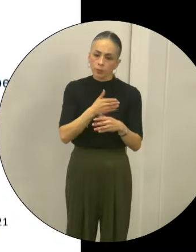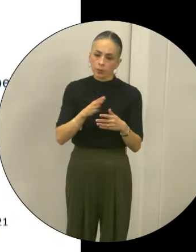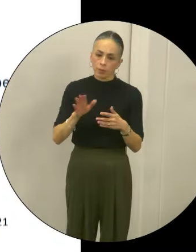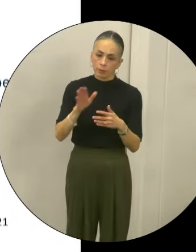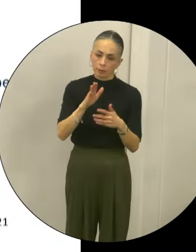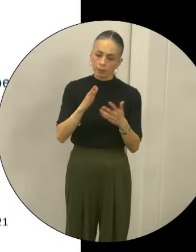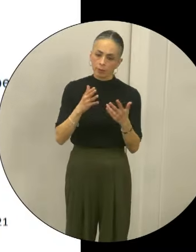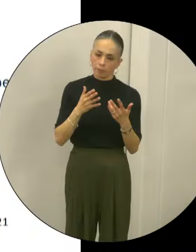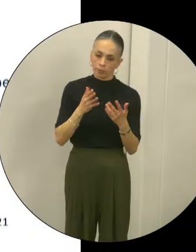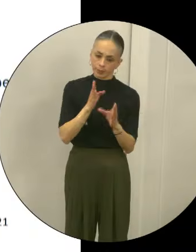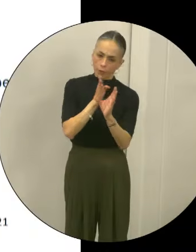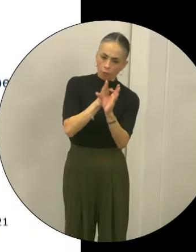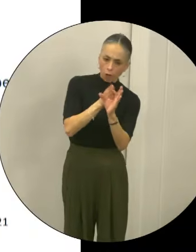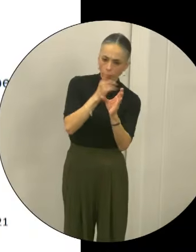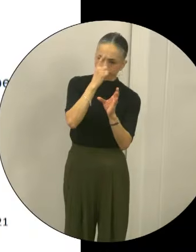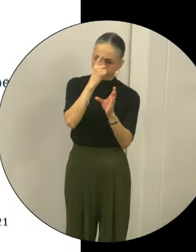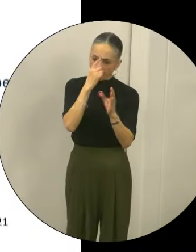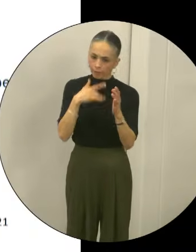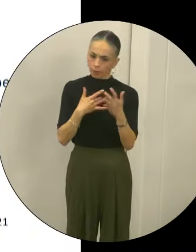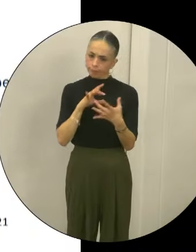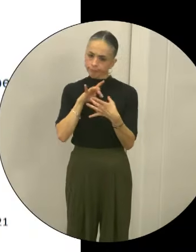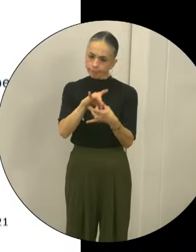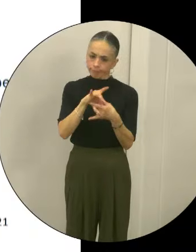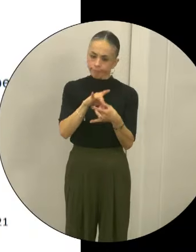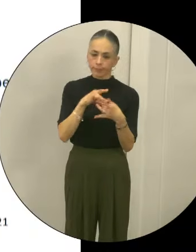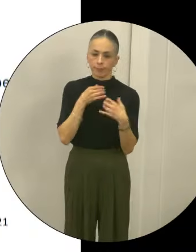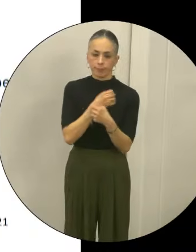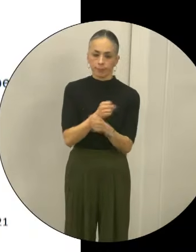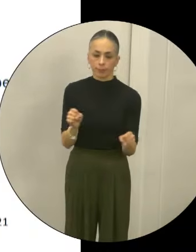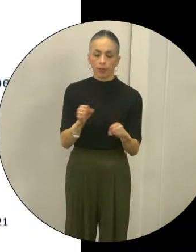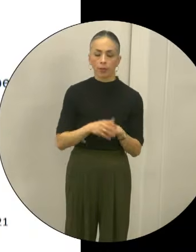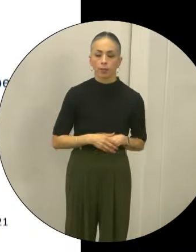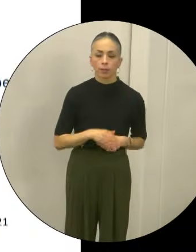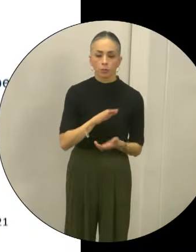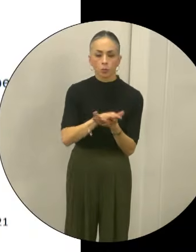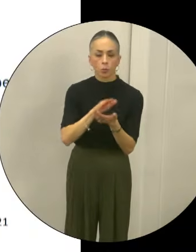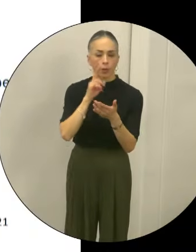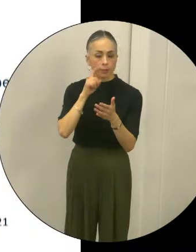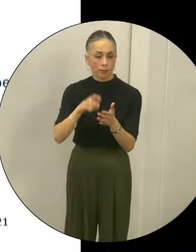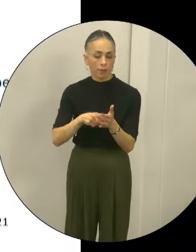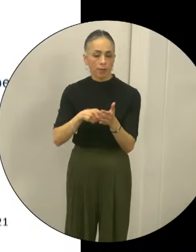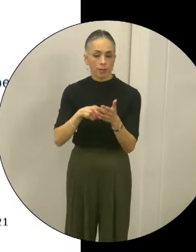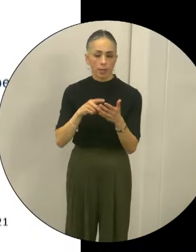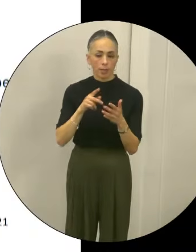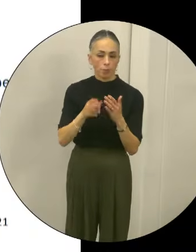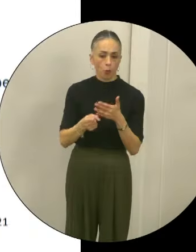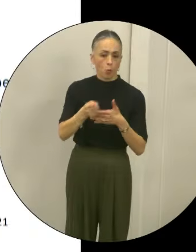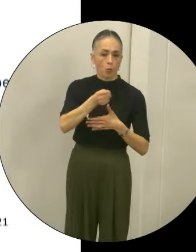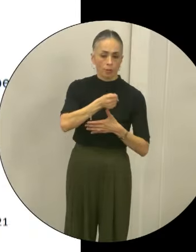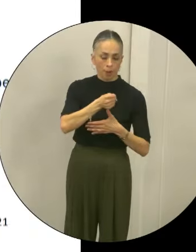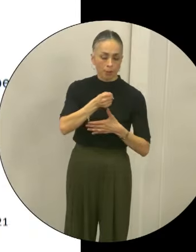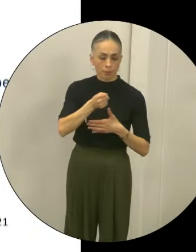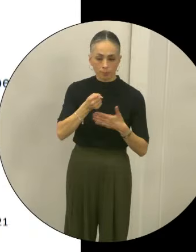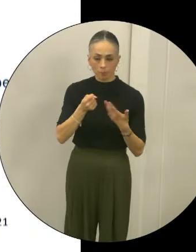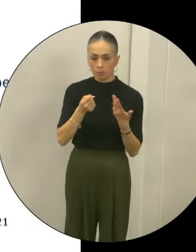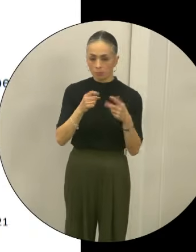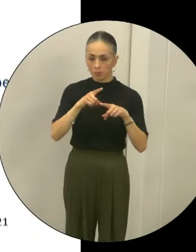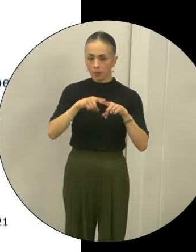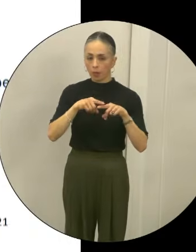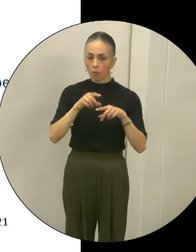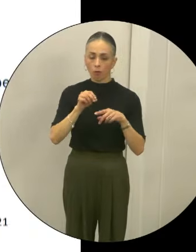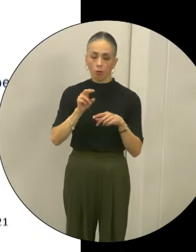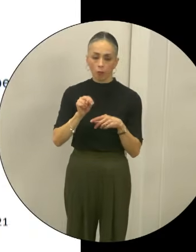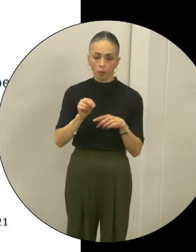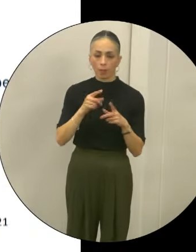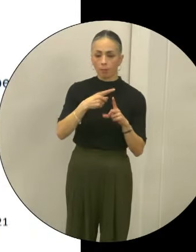and psychological safety. Schools are identified and prioritized based on monthly reviews